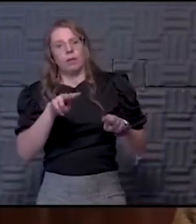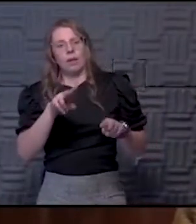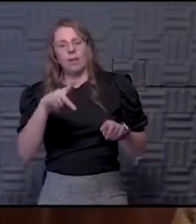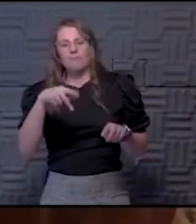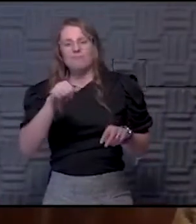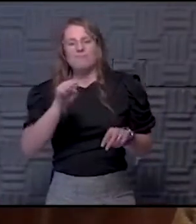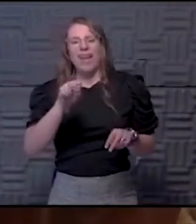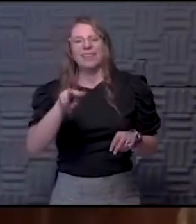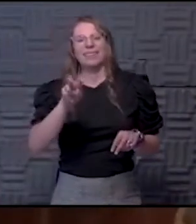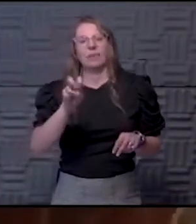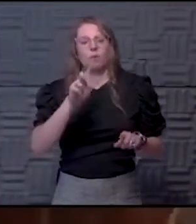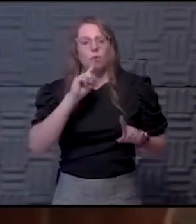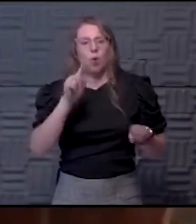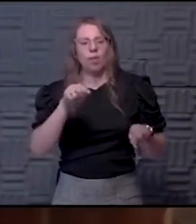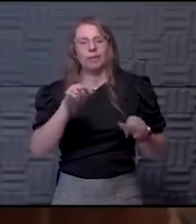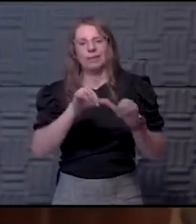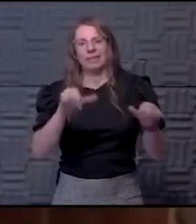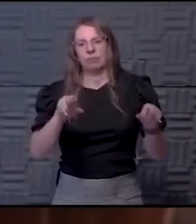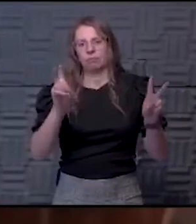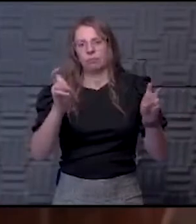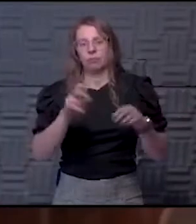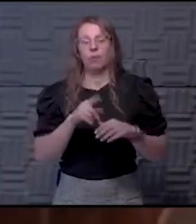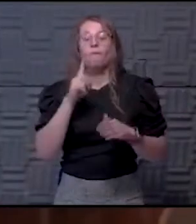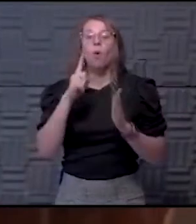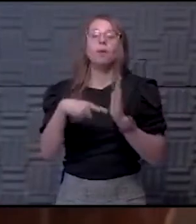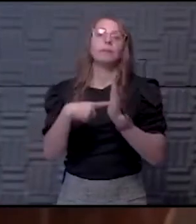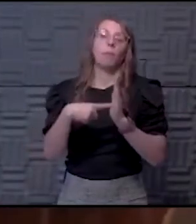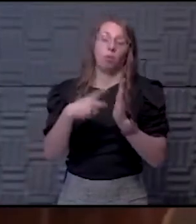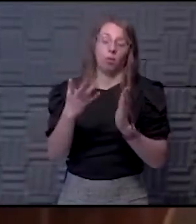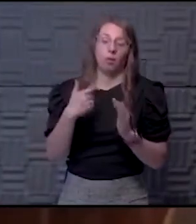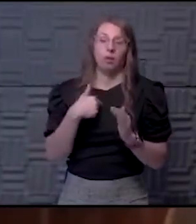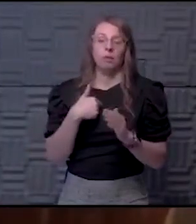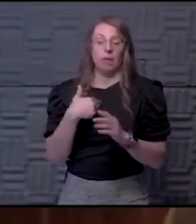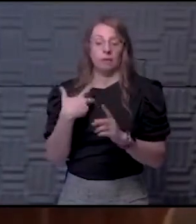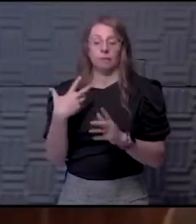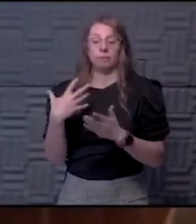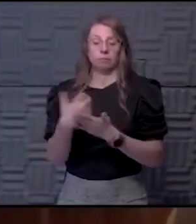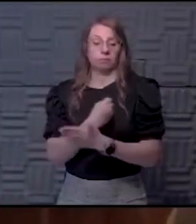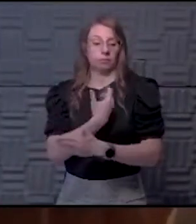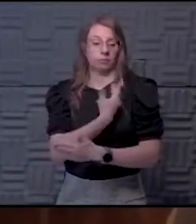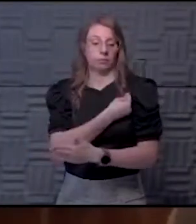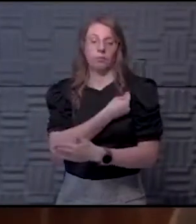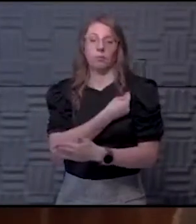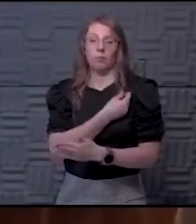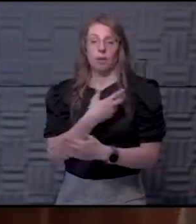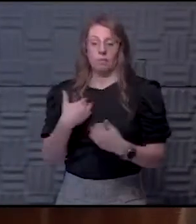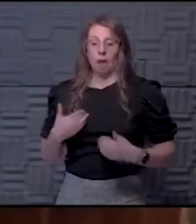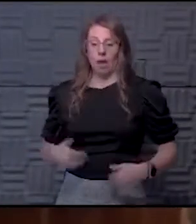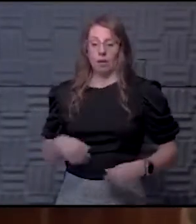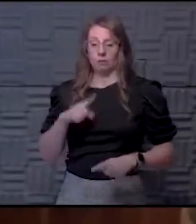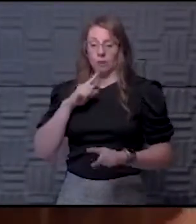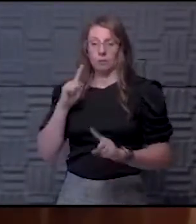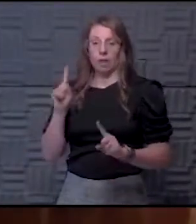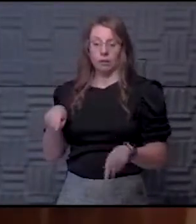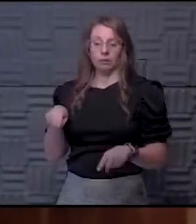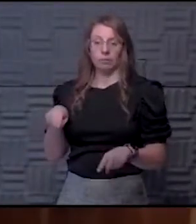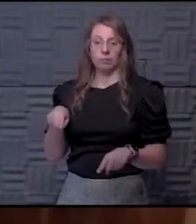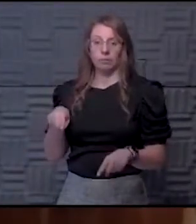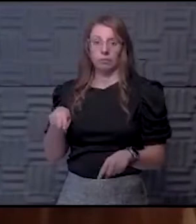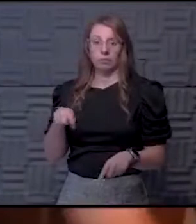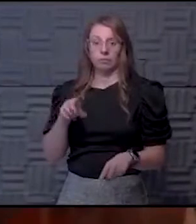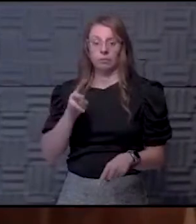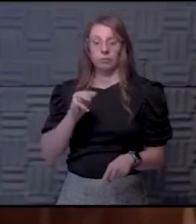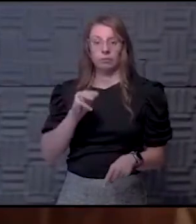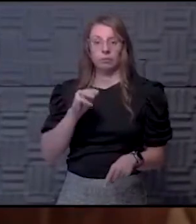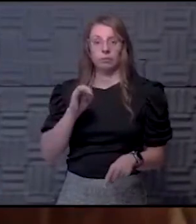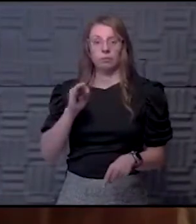system, meaning, let's just say, for example, that I got my vaccine and I had a reaction. Michael,